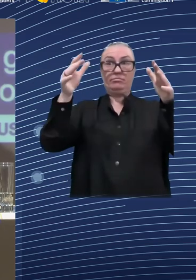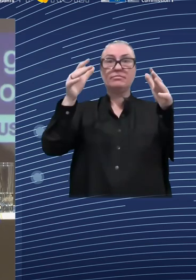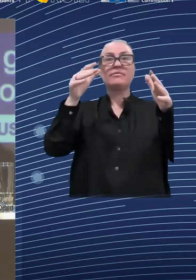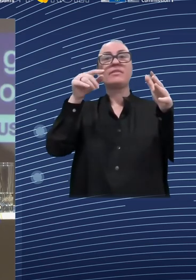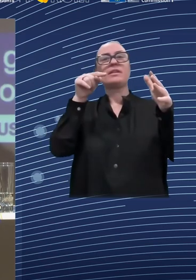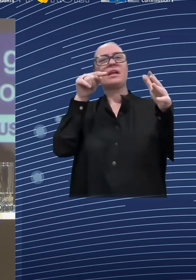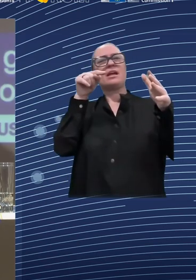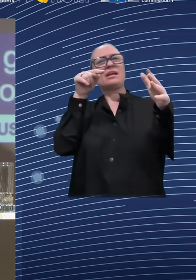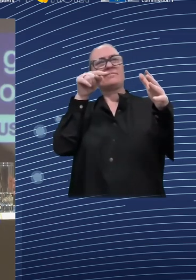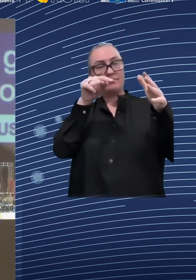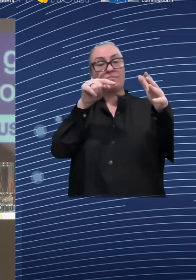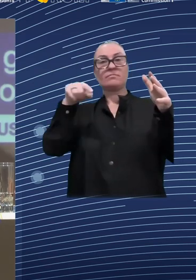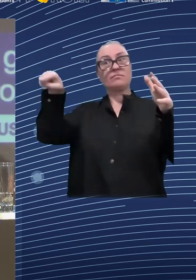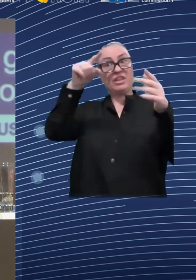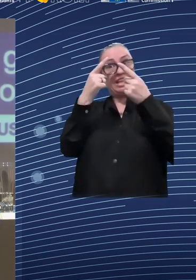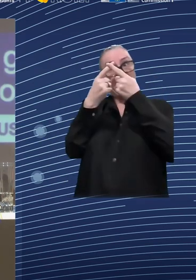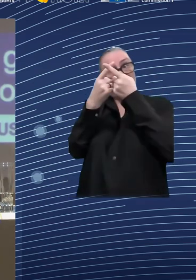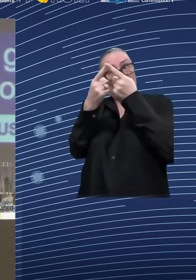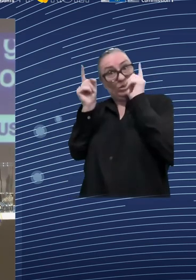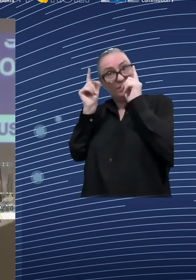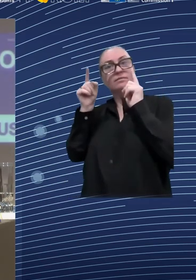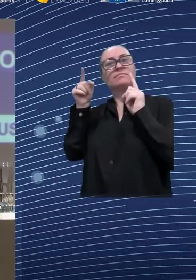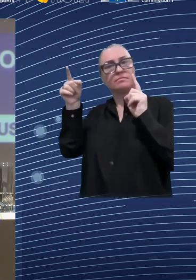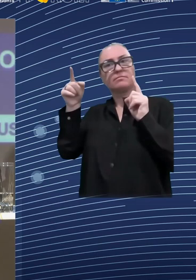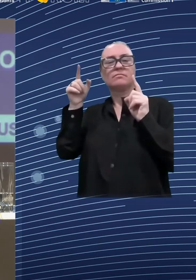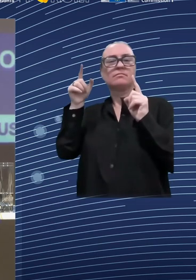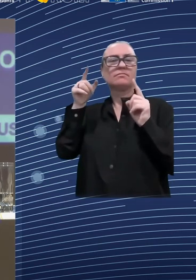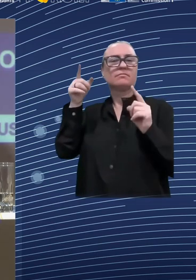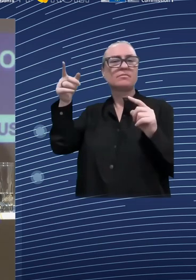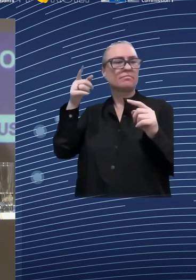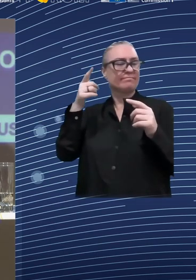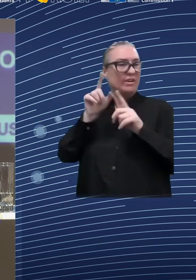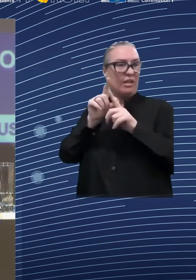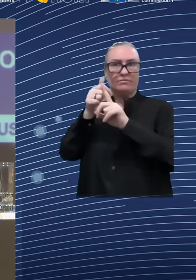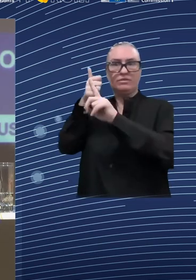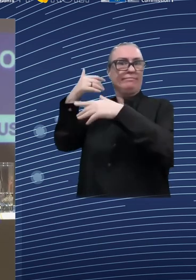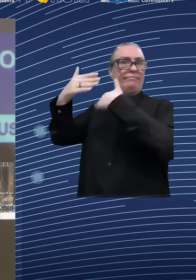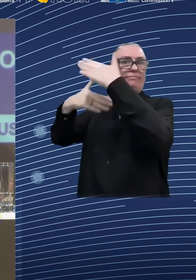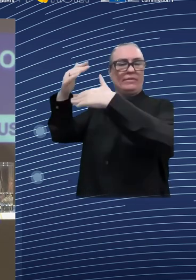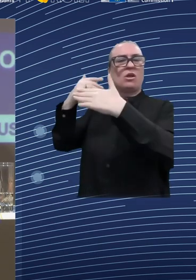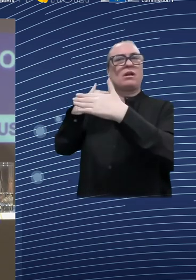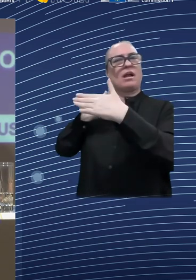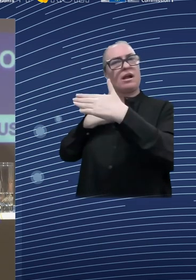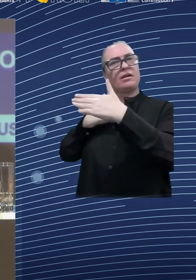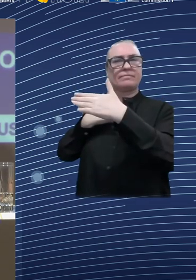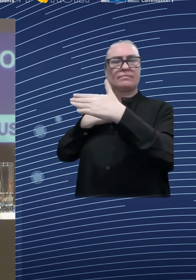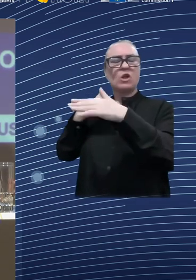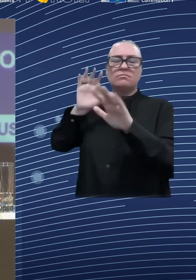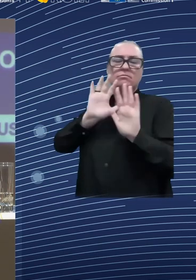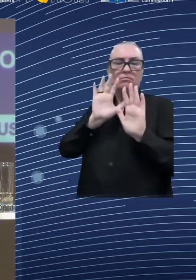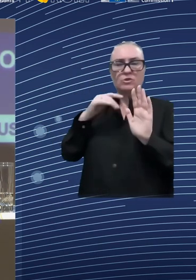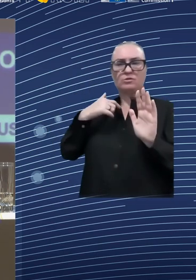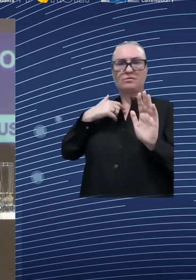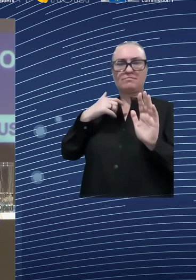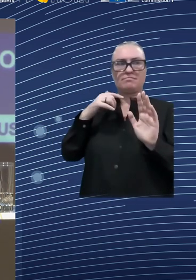largest university, University College Dublin, UCD. Their professional academy has grown enormously in the last